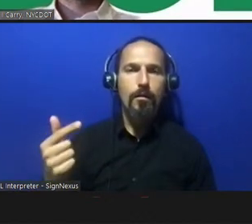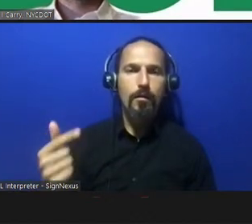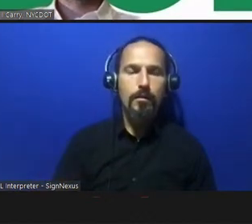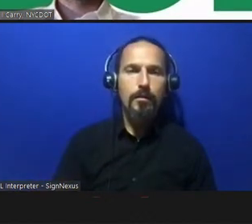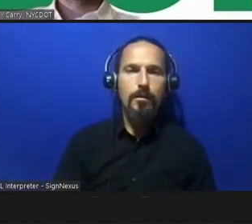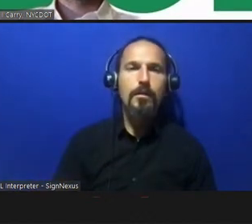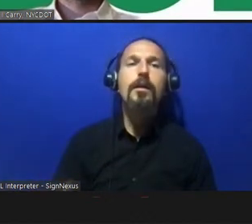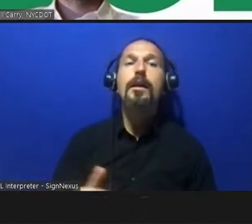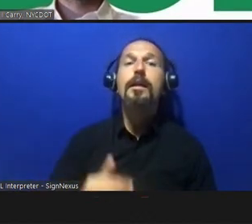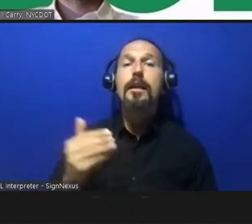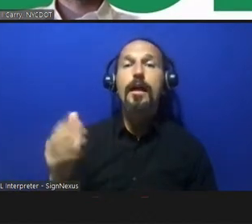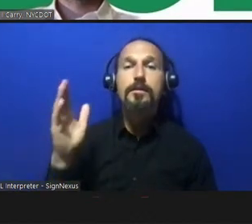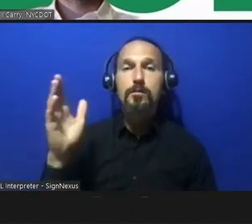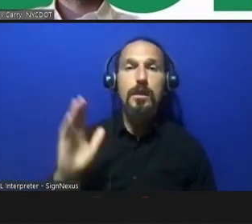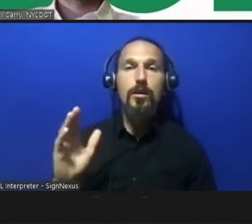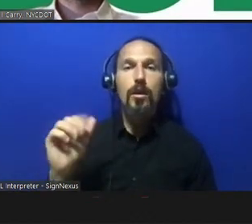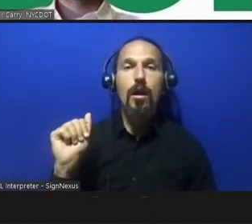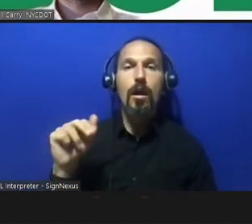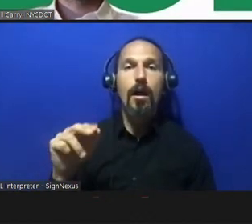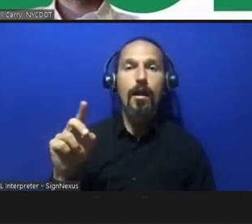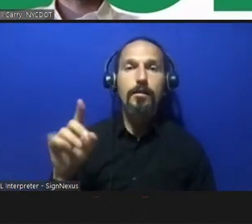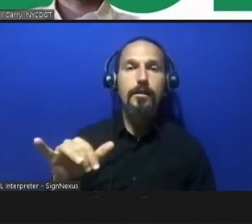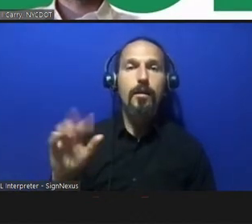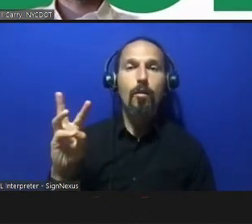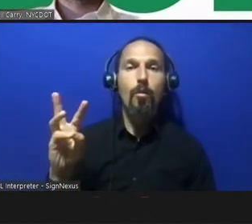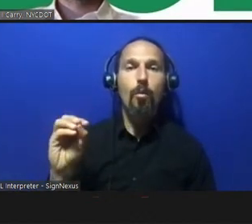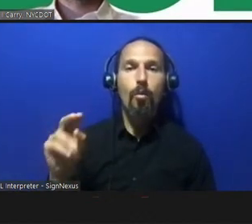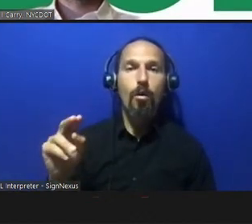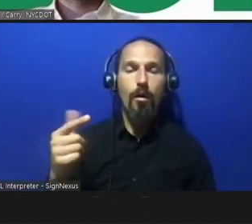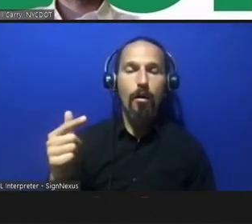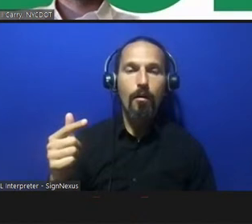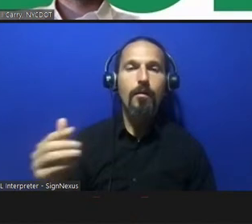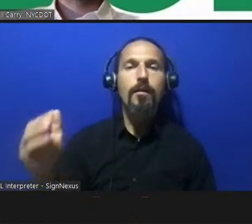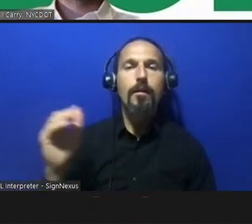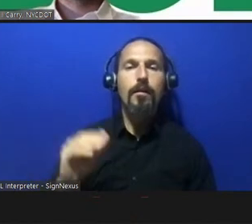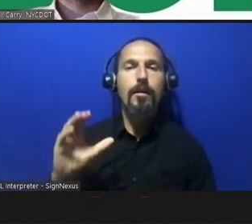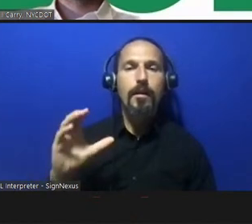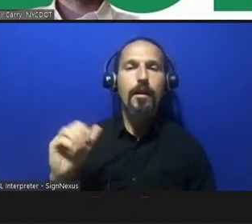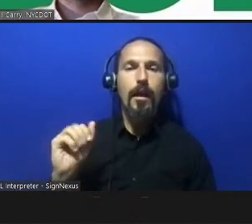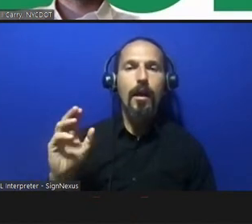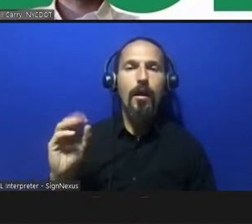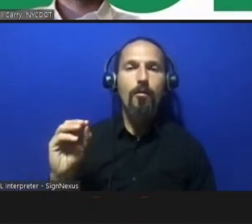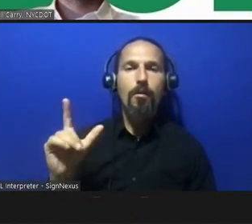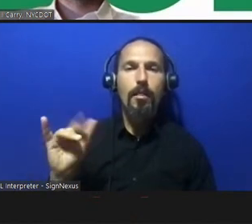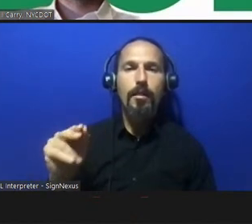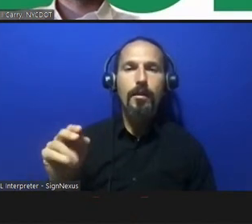the next speaker is andy wong followed by carolyn davis